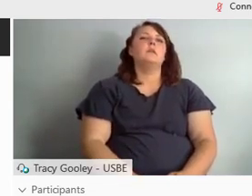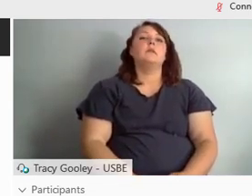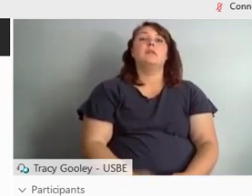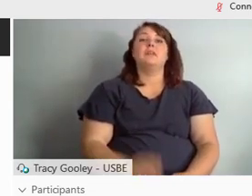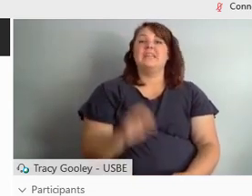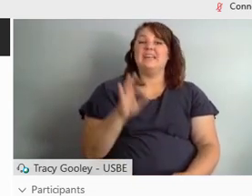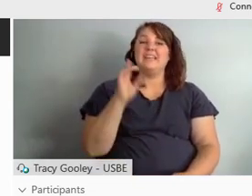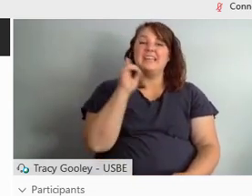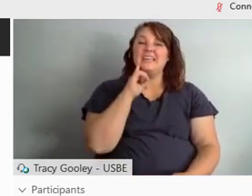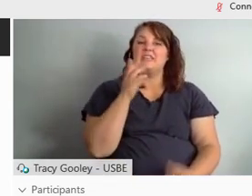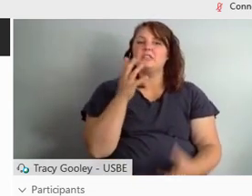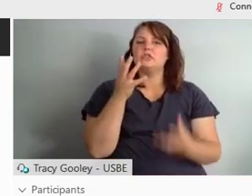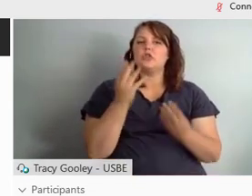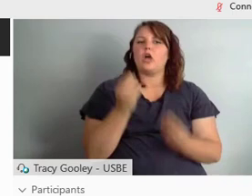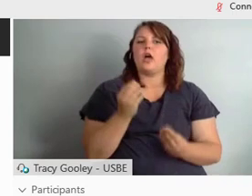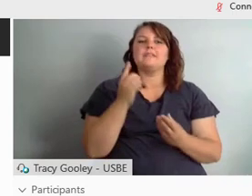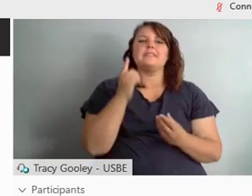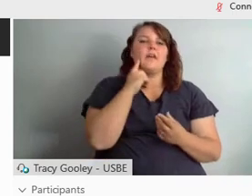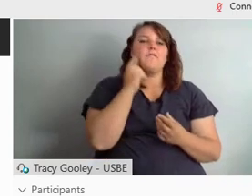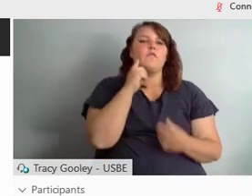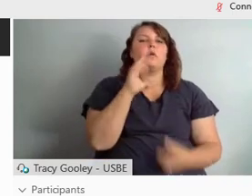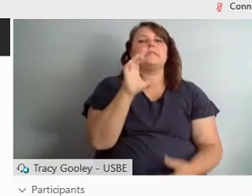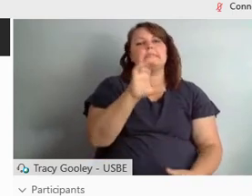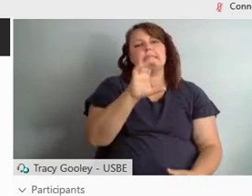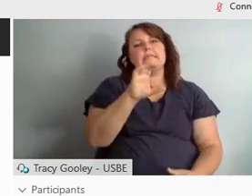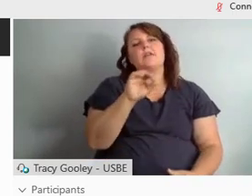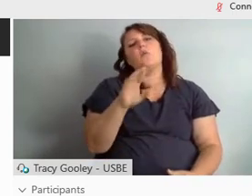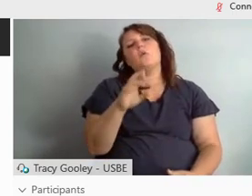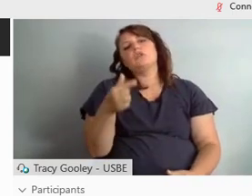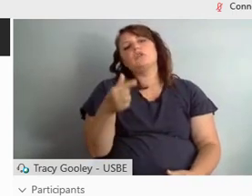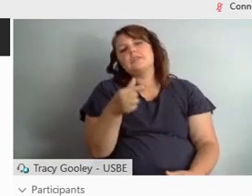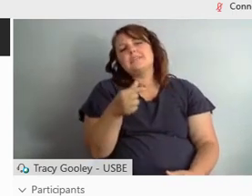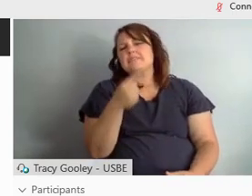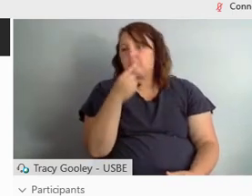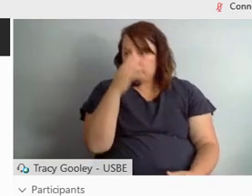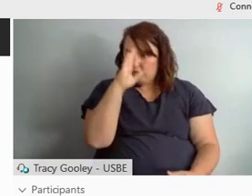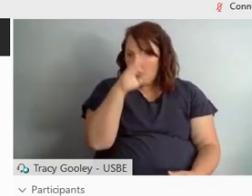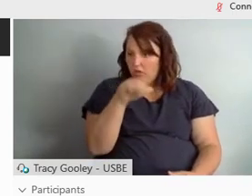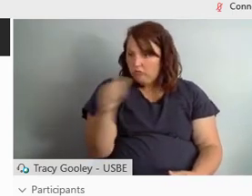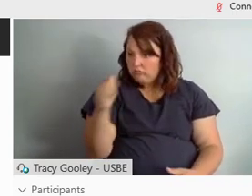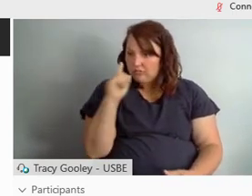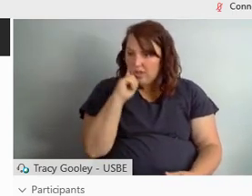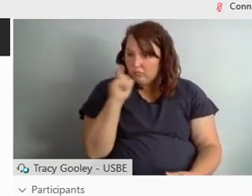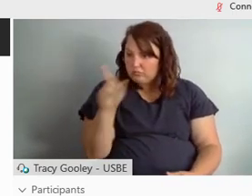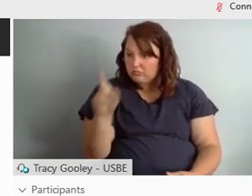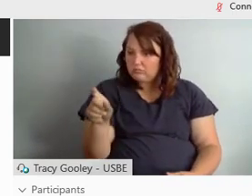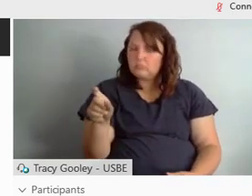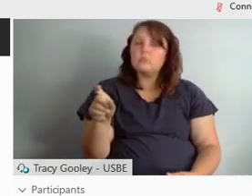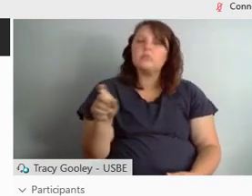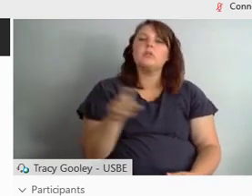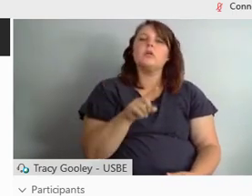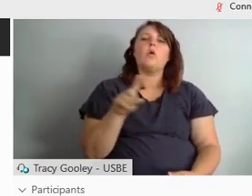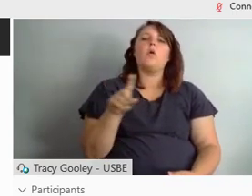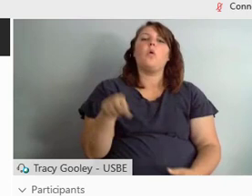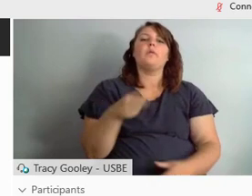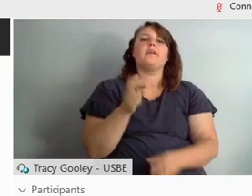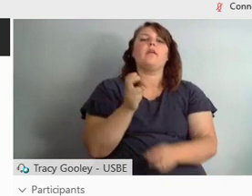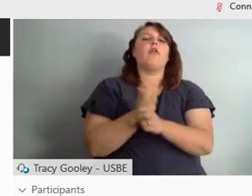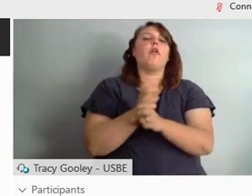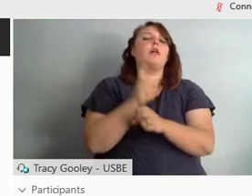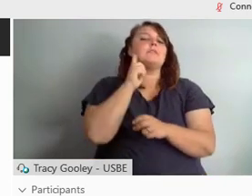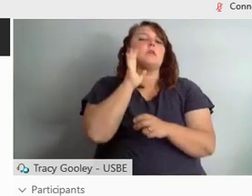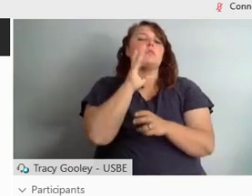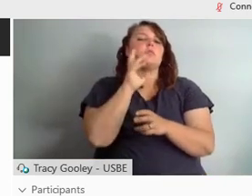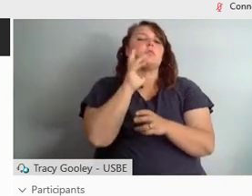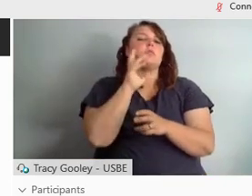if they give the soft sound for G or C, you can ask if they know the other sound, and only those hard sounds